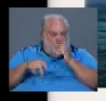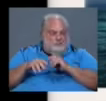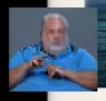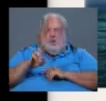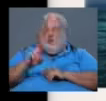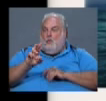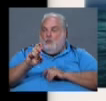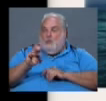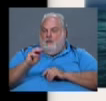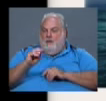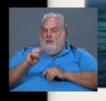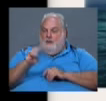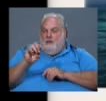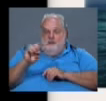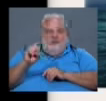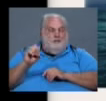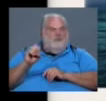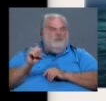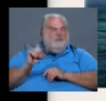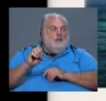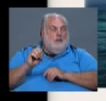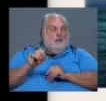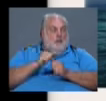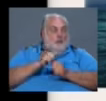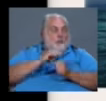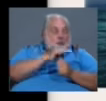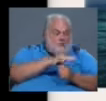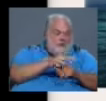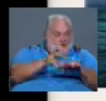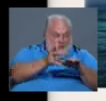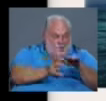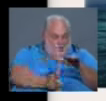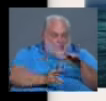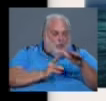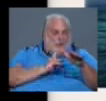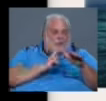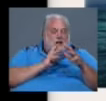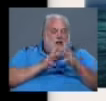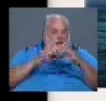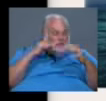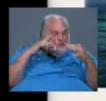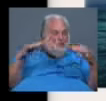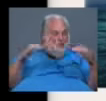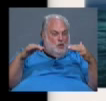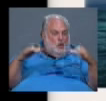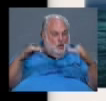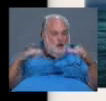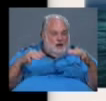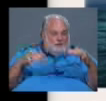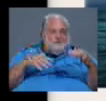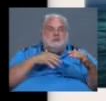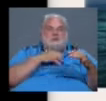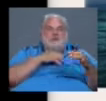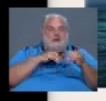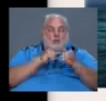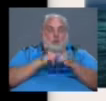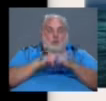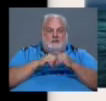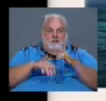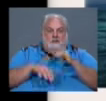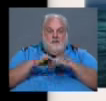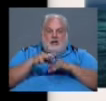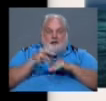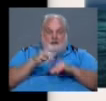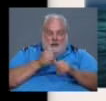of submarine warfare is with the submarine being down in the water column, a lot of the noise is trapped there where the submarine is. And so to effectively locate